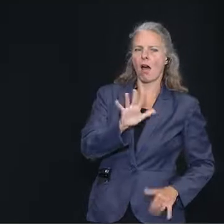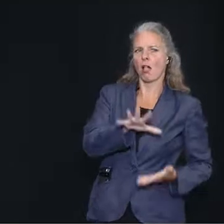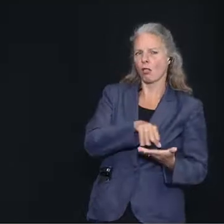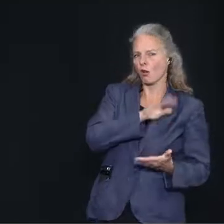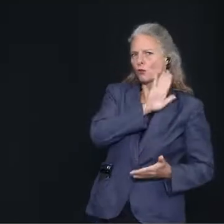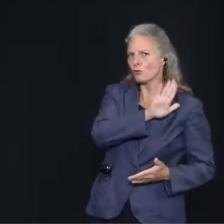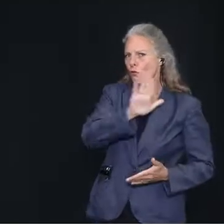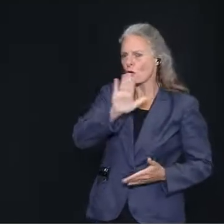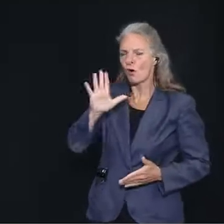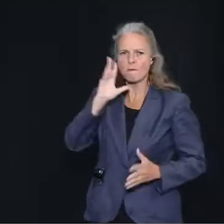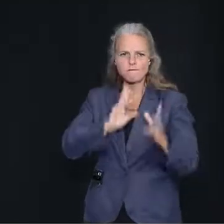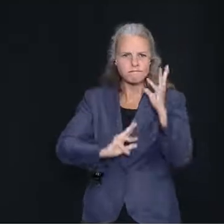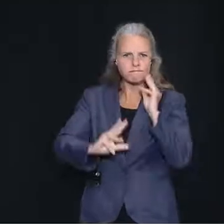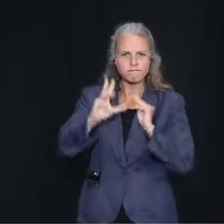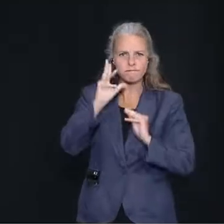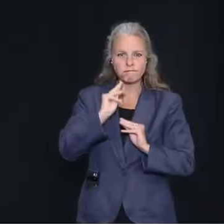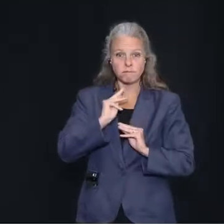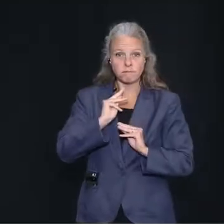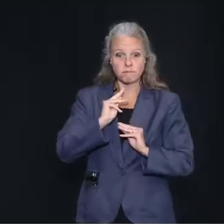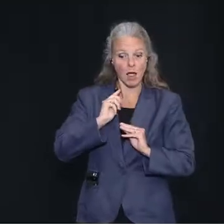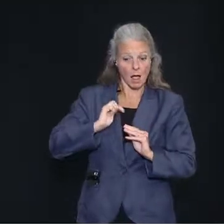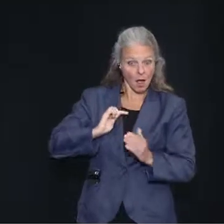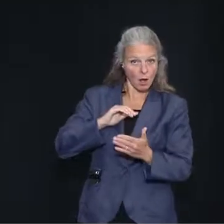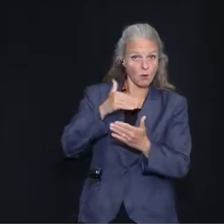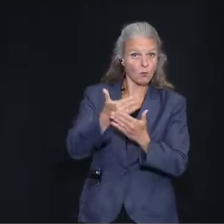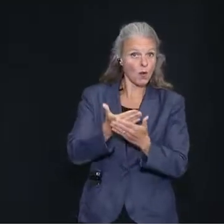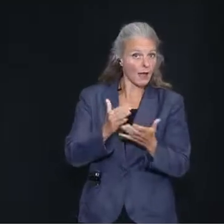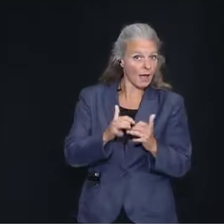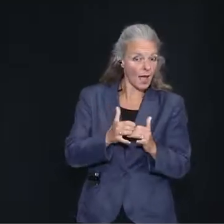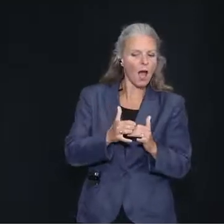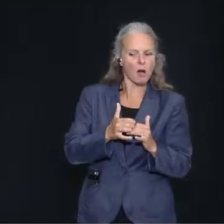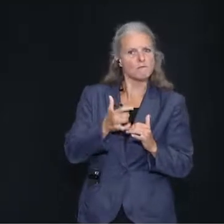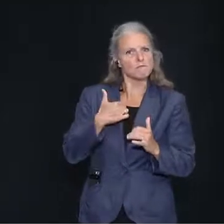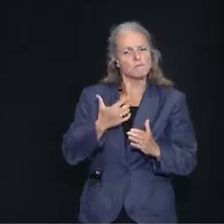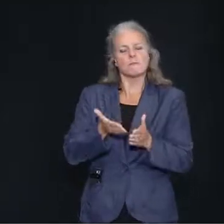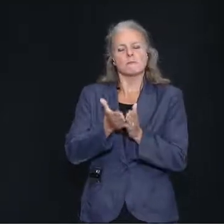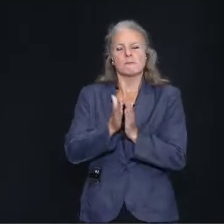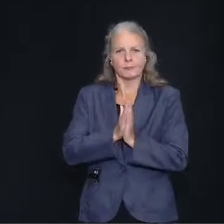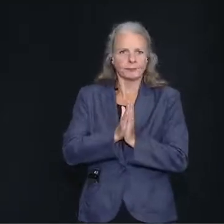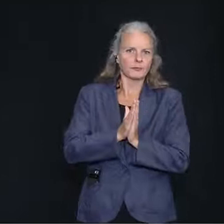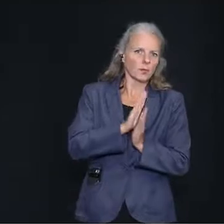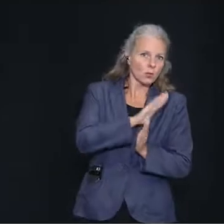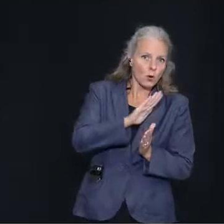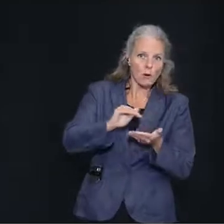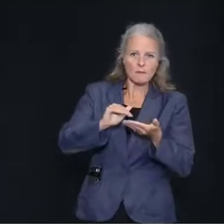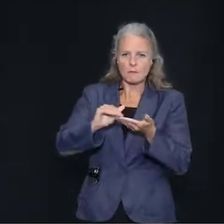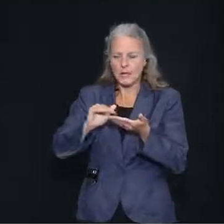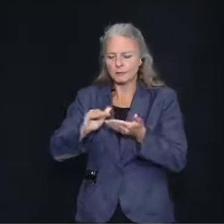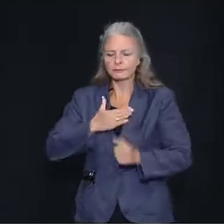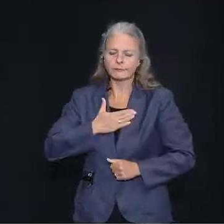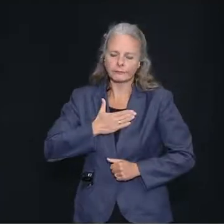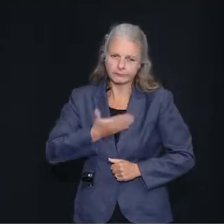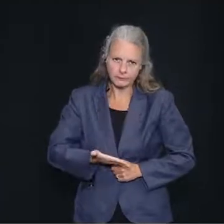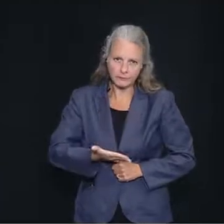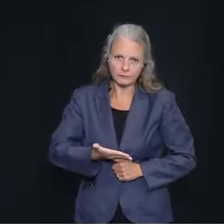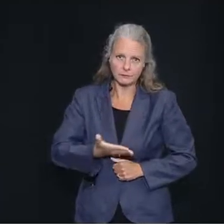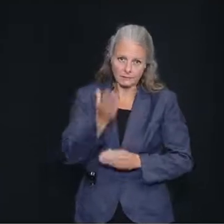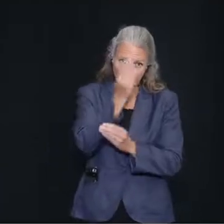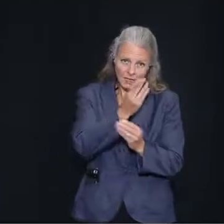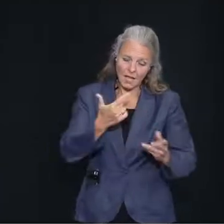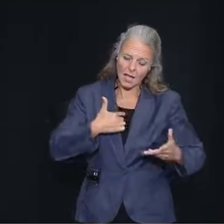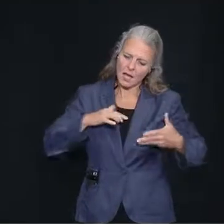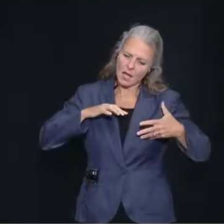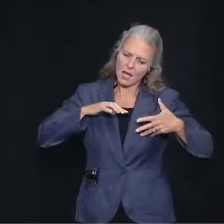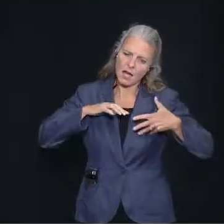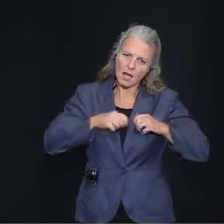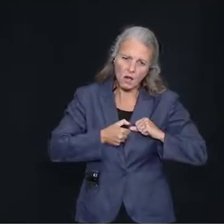I have come in a spirit of penance to express my heartfelt pain,